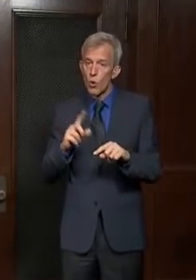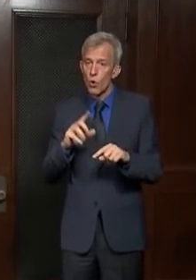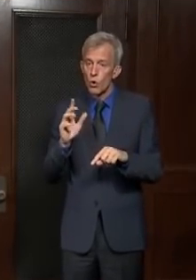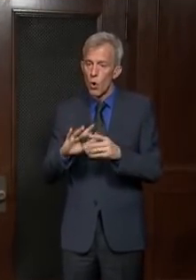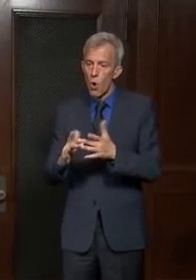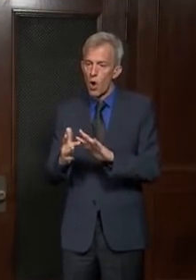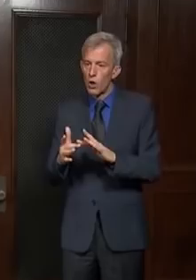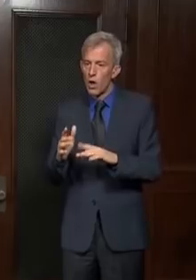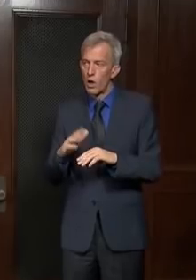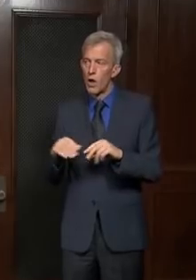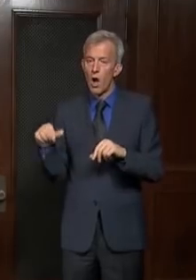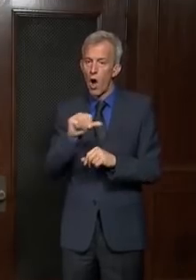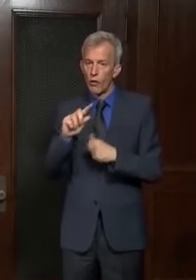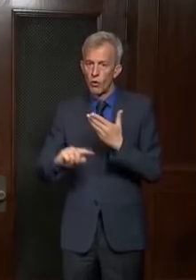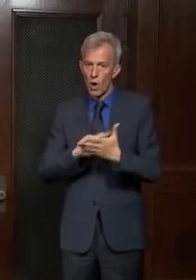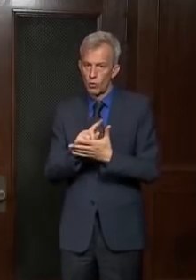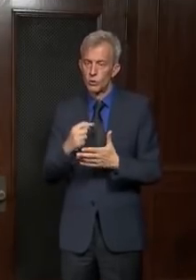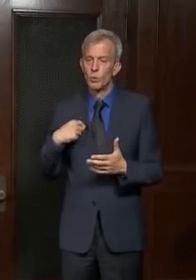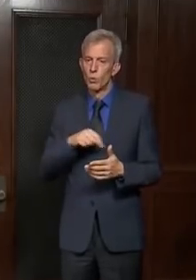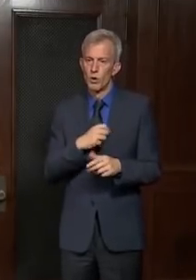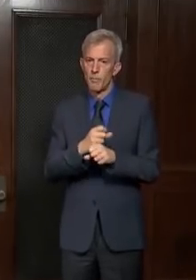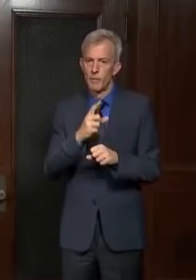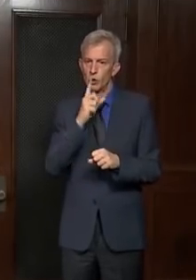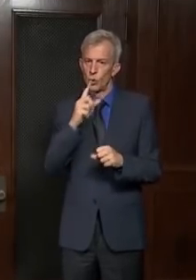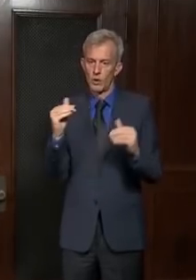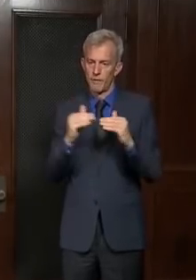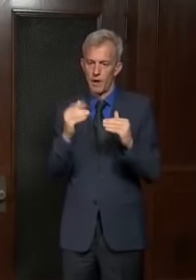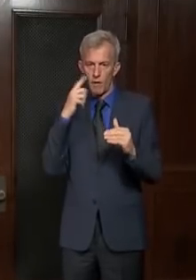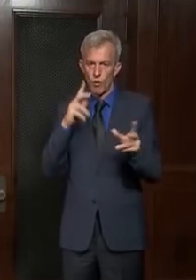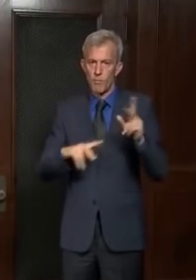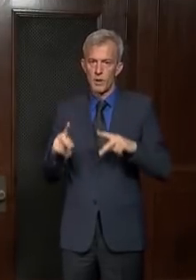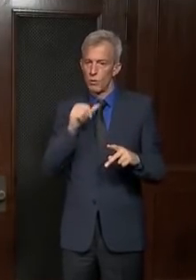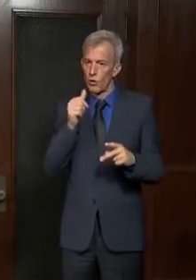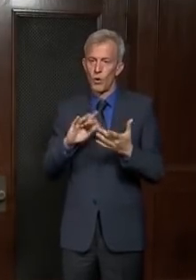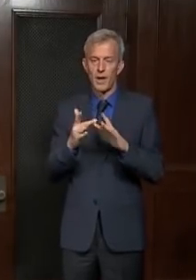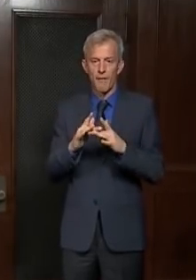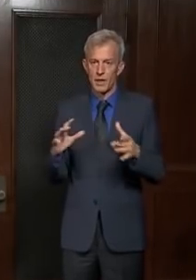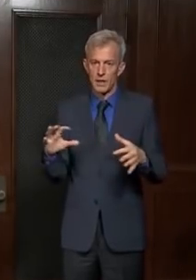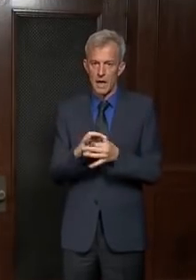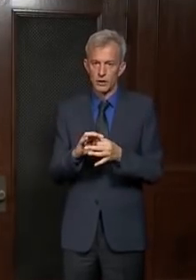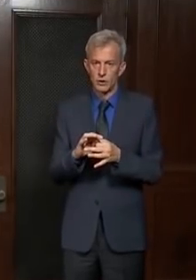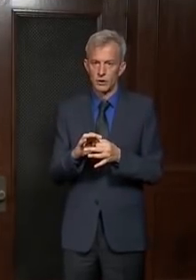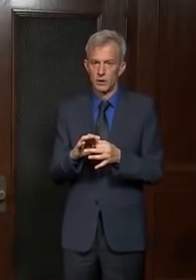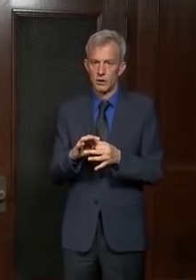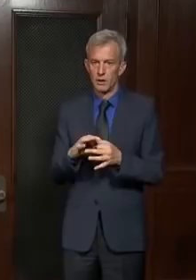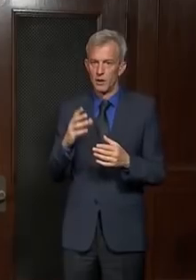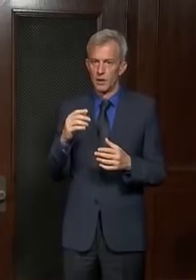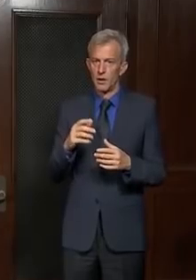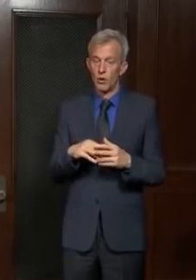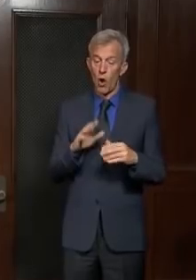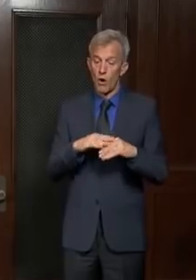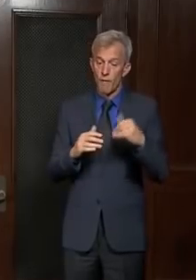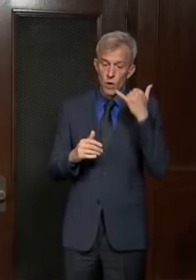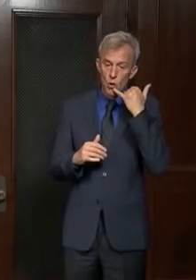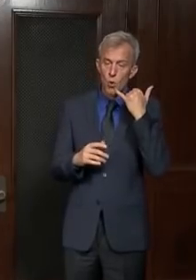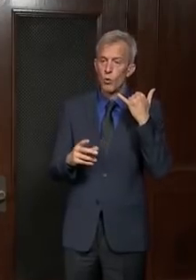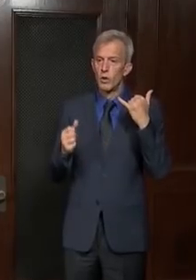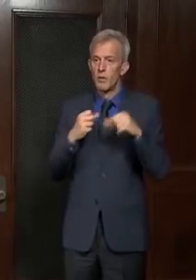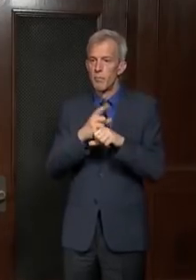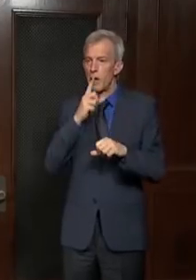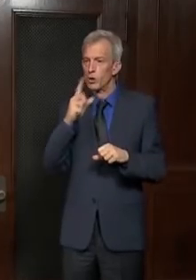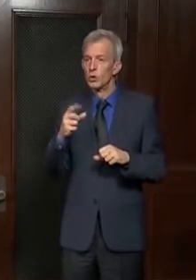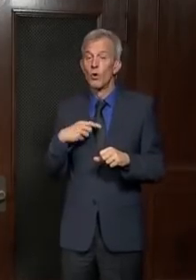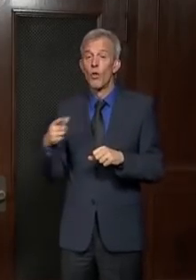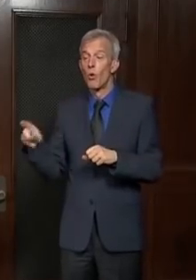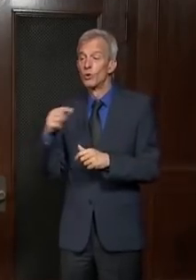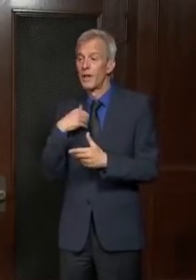other hours. We wanted to make it fair for folks who don't have an internet connection and who rely on a phone, that they wouldn't have everything taken by